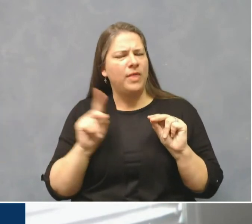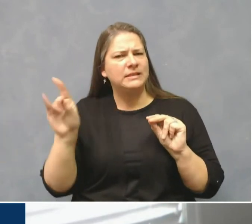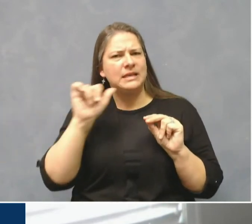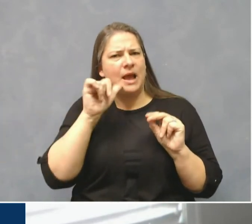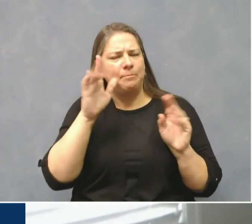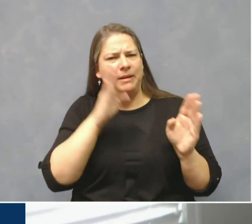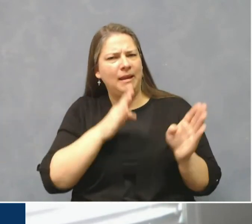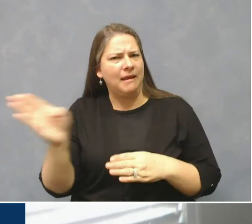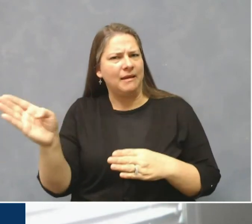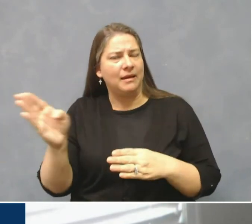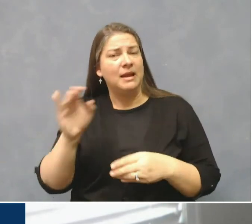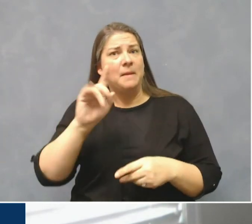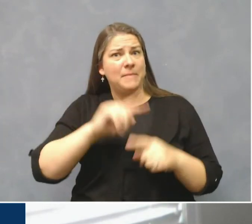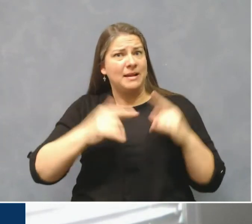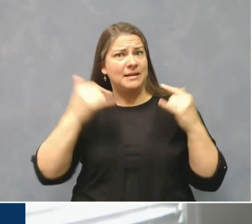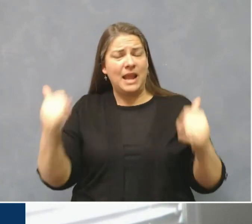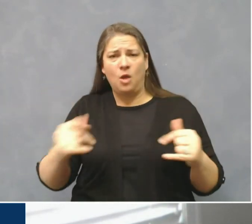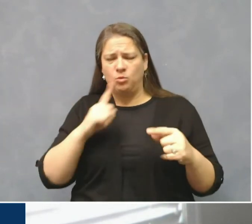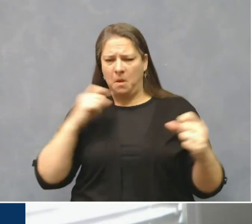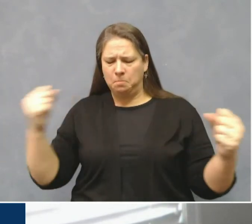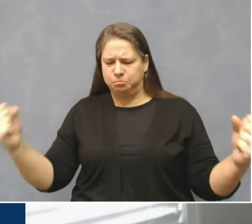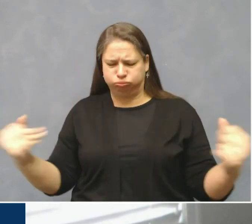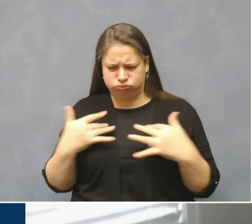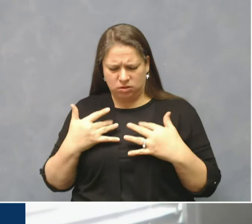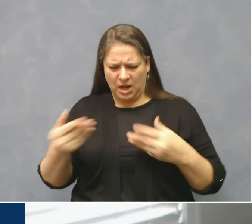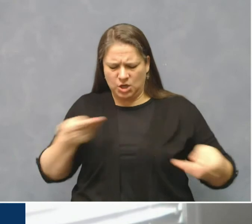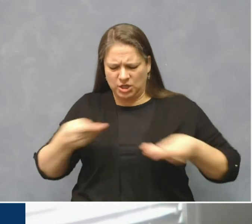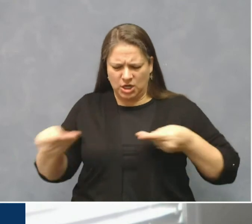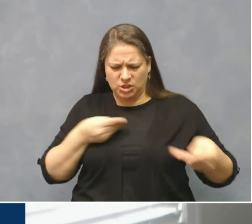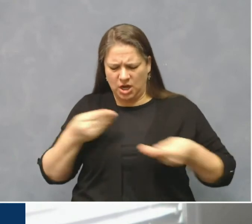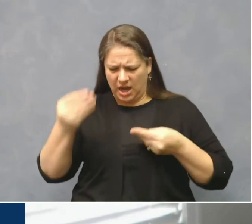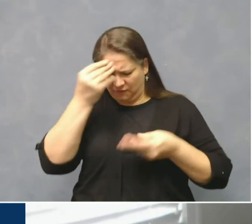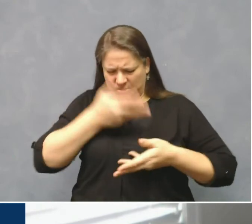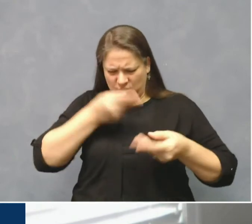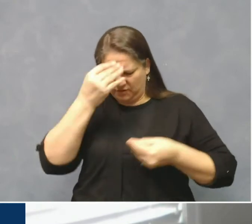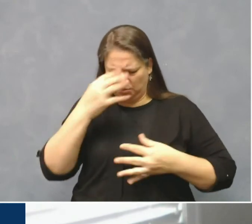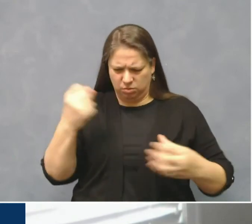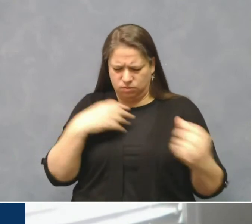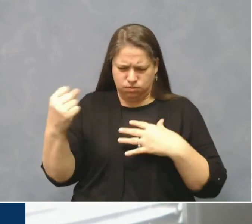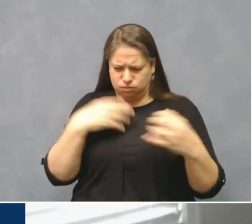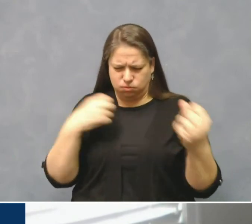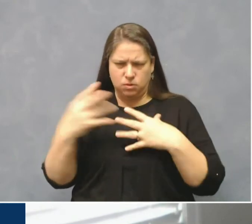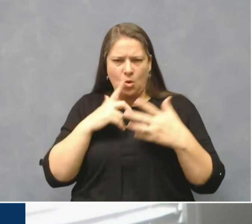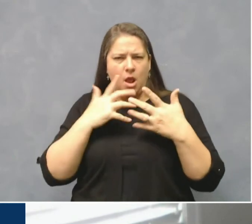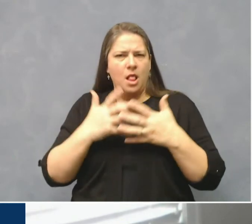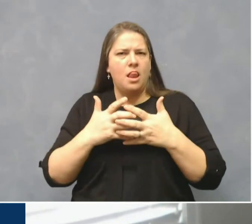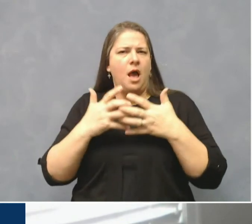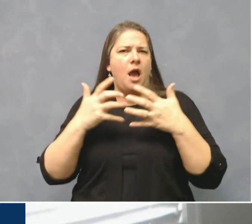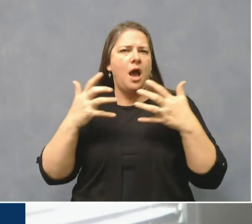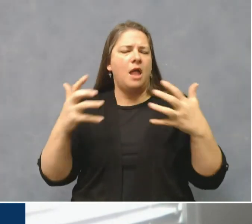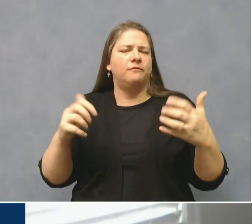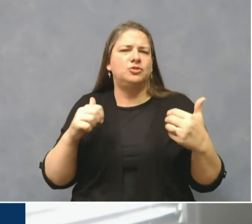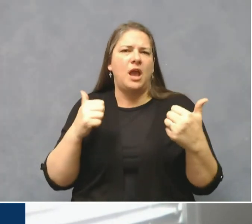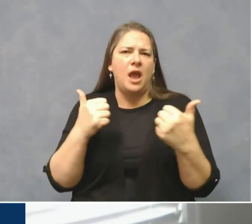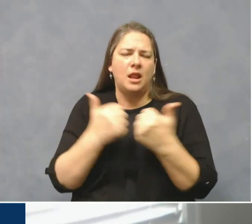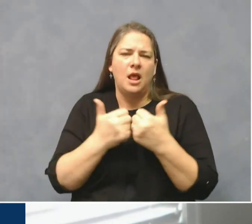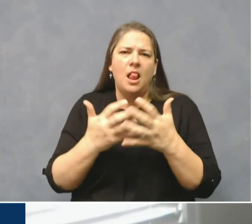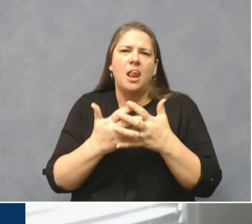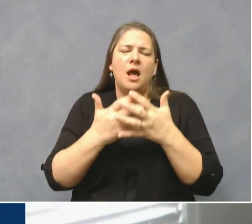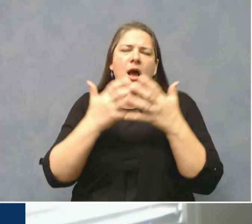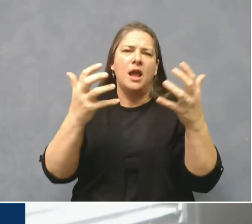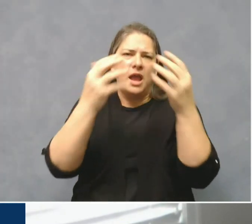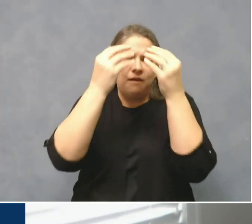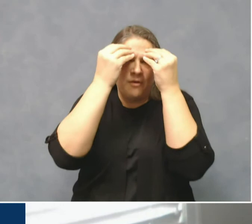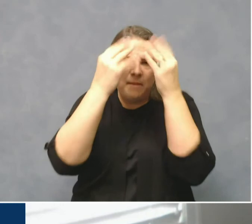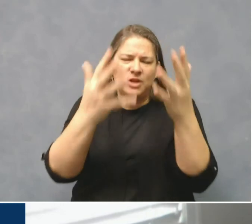has never been asked to do and take on challenges of this magnitude. So folks, every